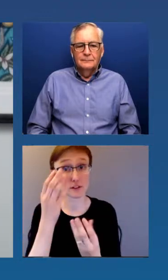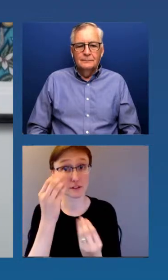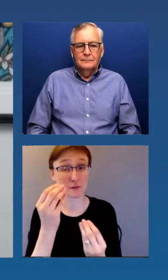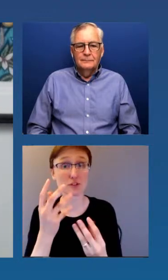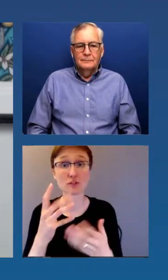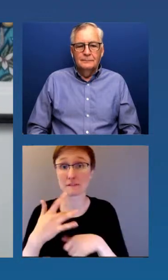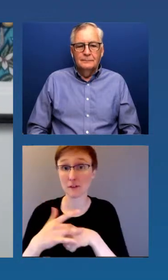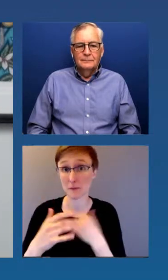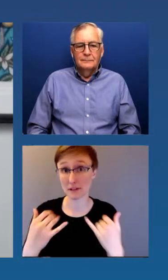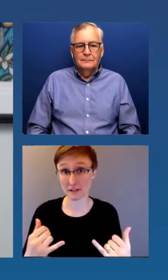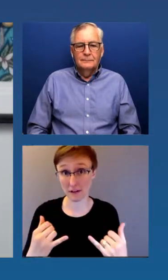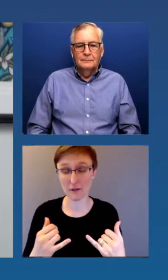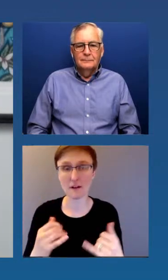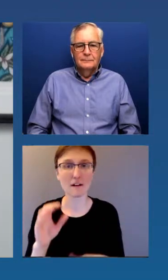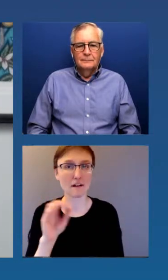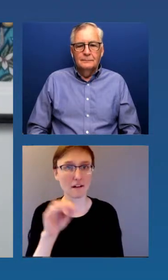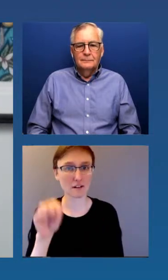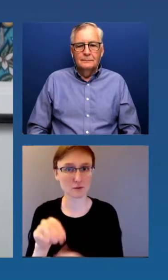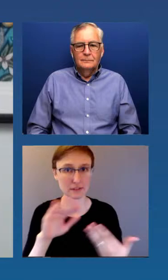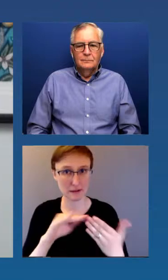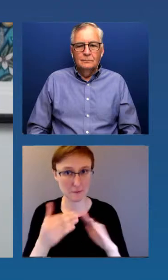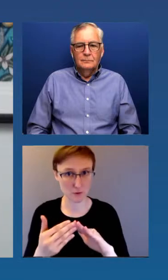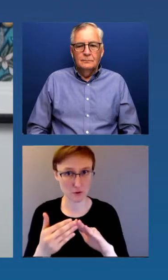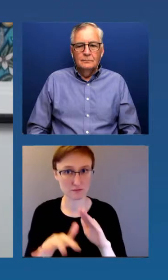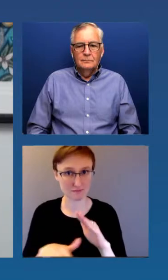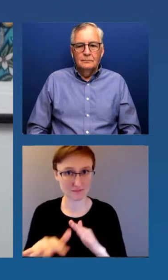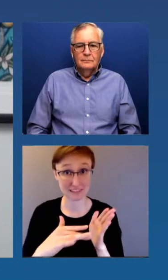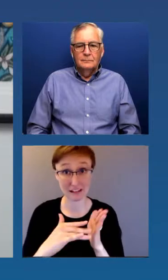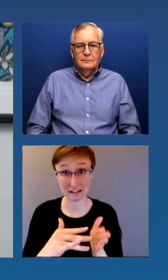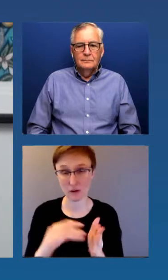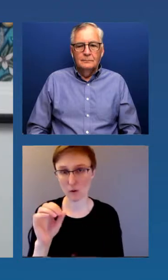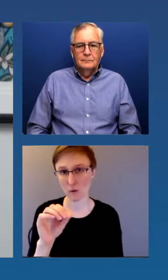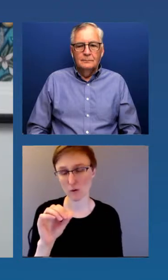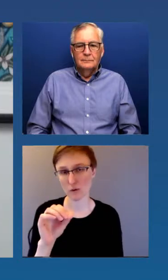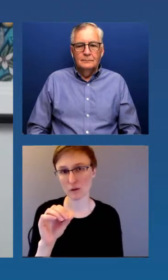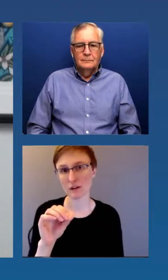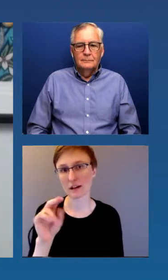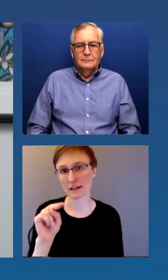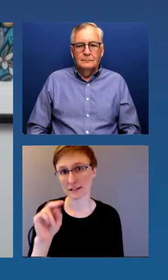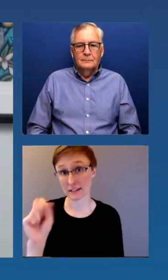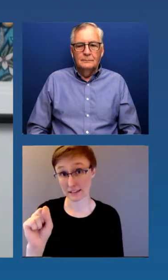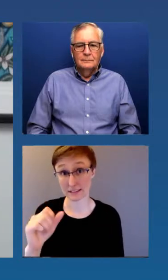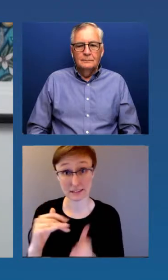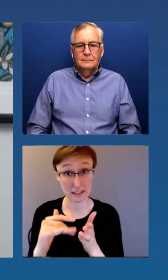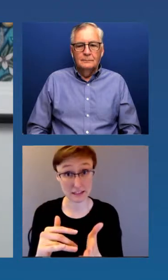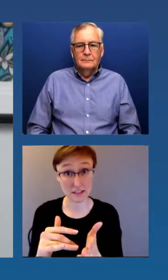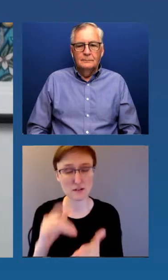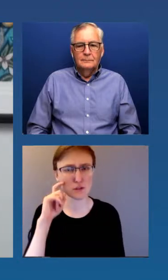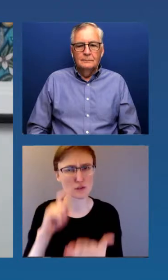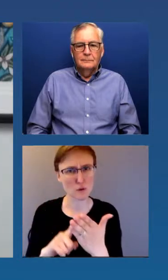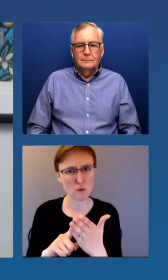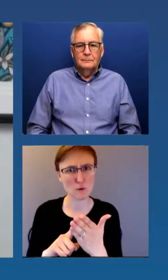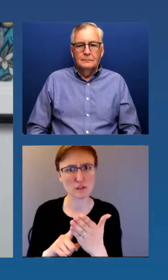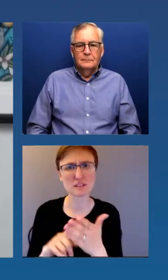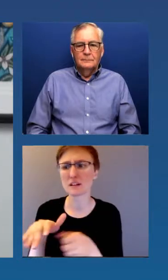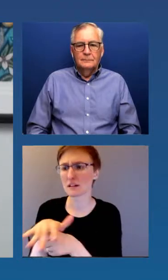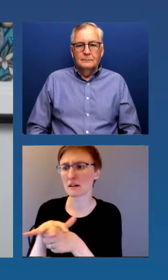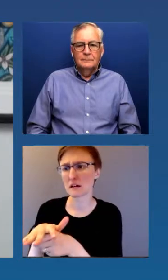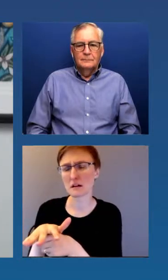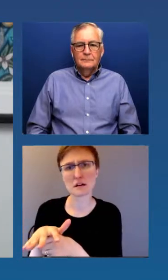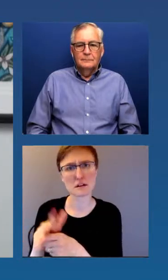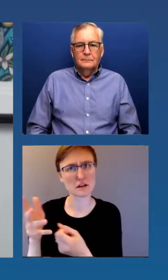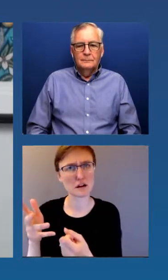ONS website, has shown us that vaccination coverage is lower in less advantaged neighborhoods than in more